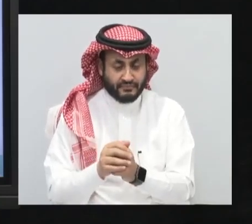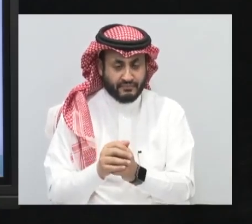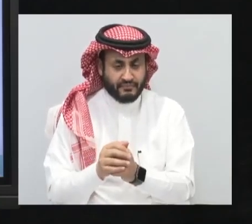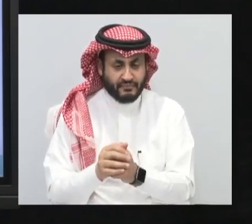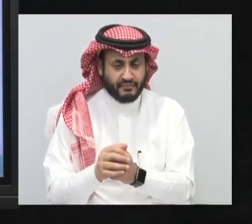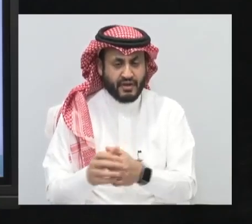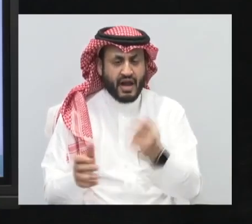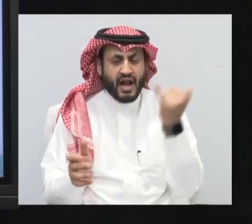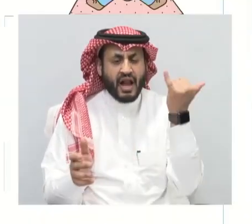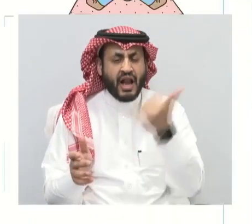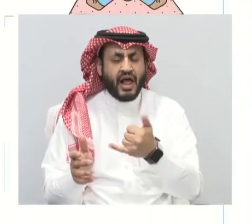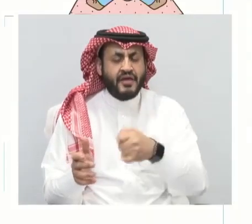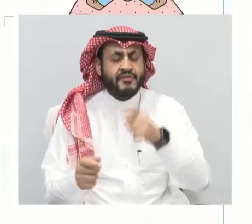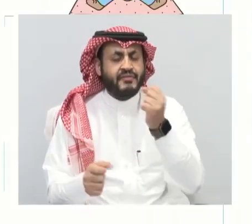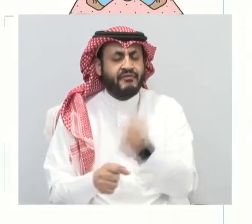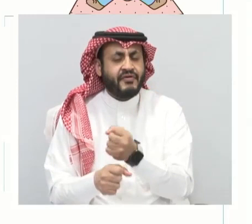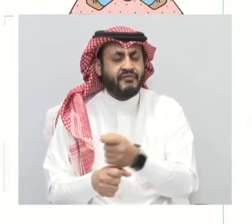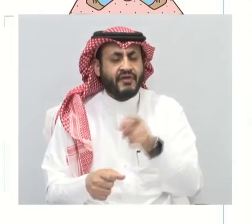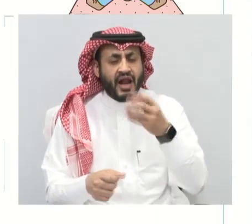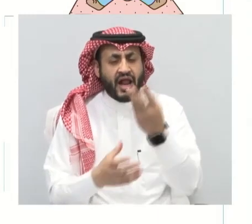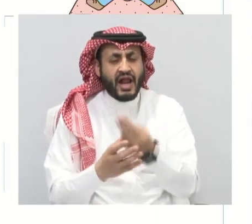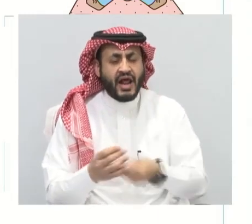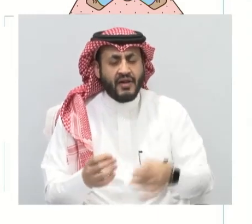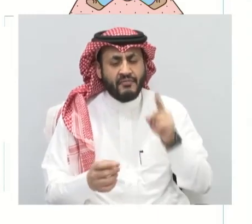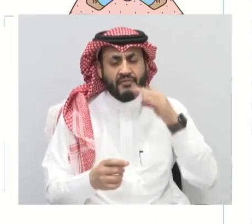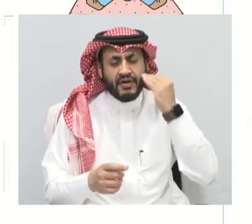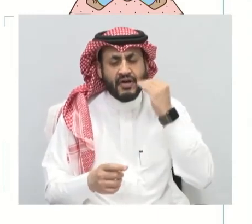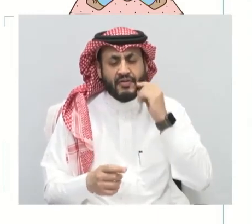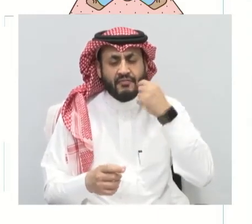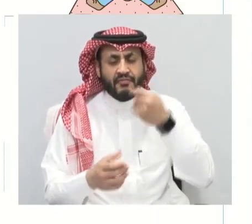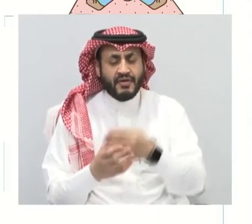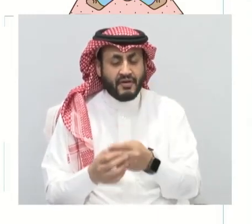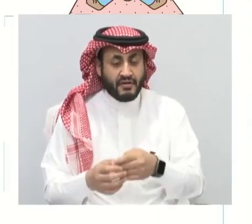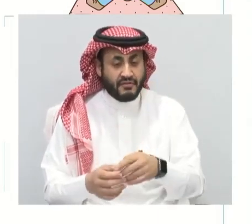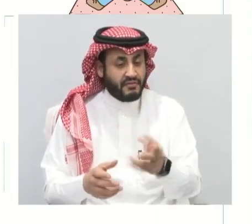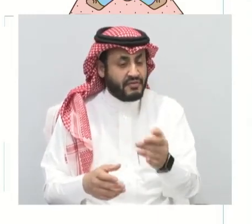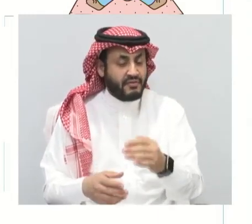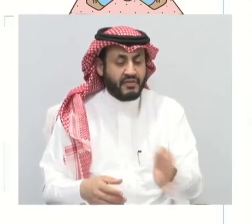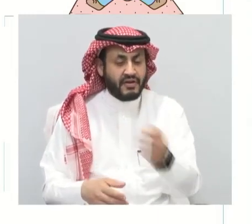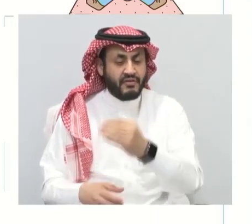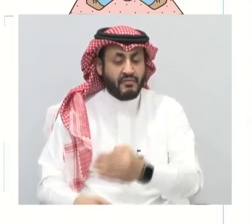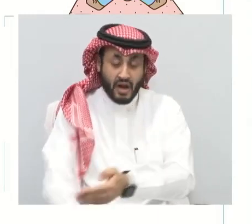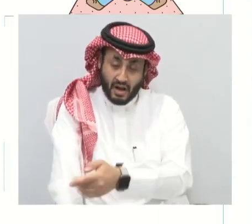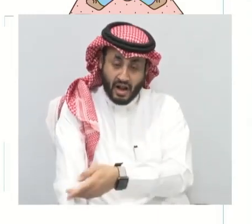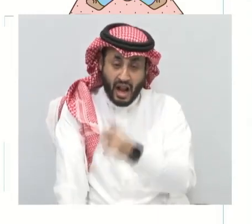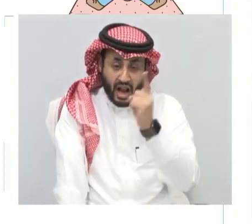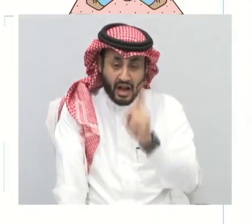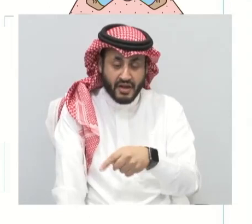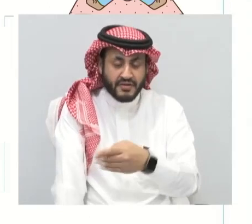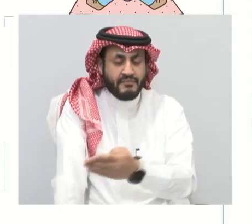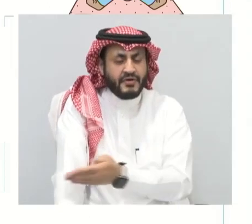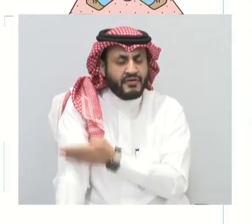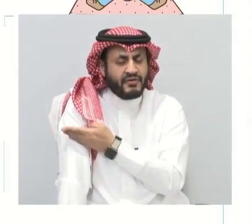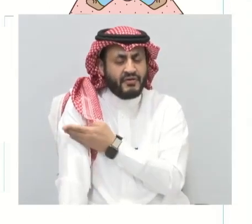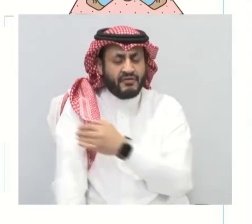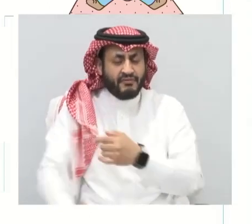Farah's younger brother and sister do? We answered the question, they should help Farah wash and they should also do all